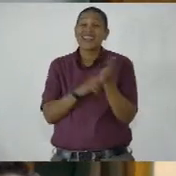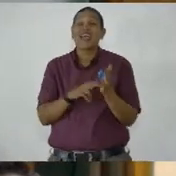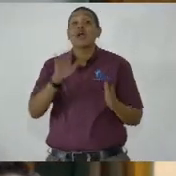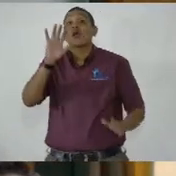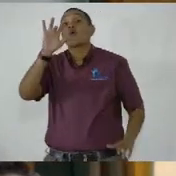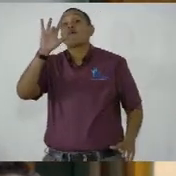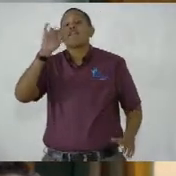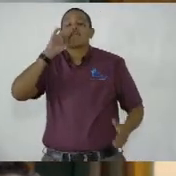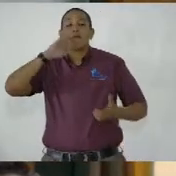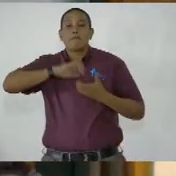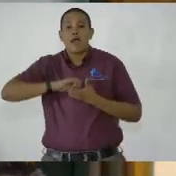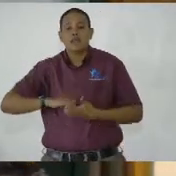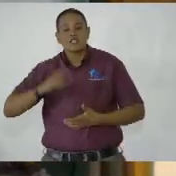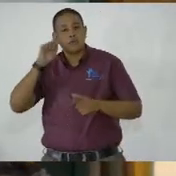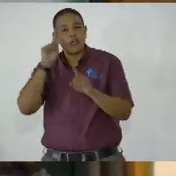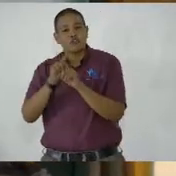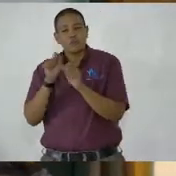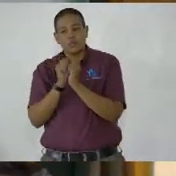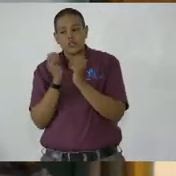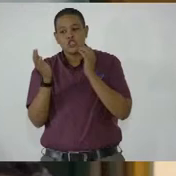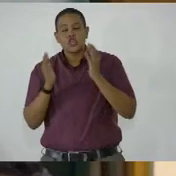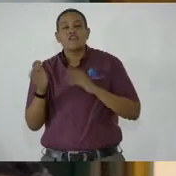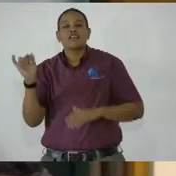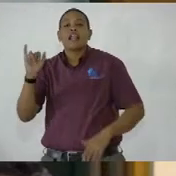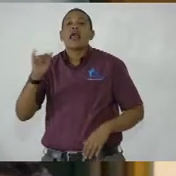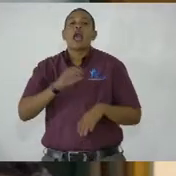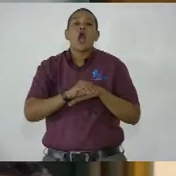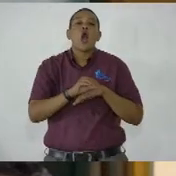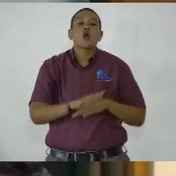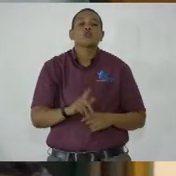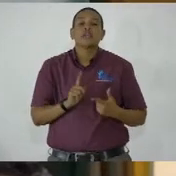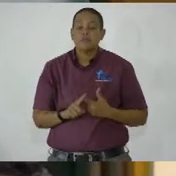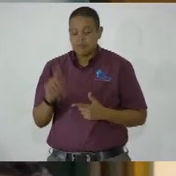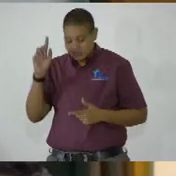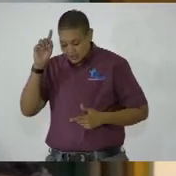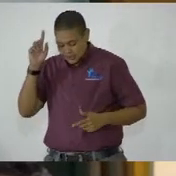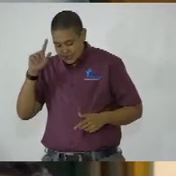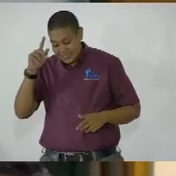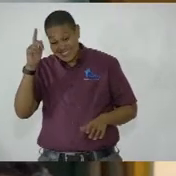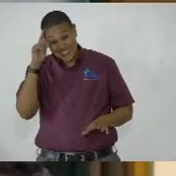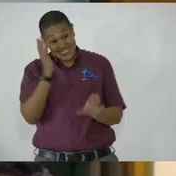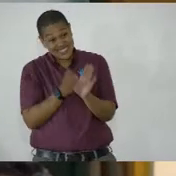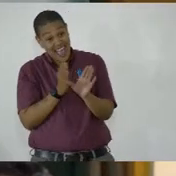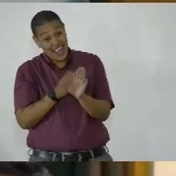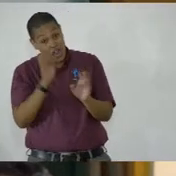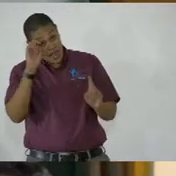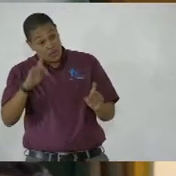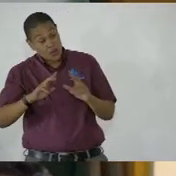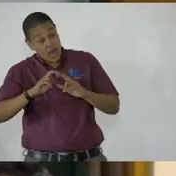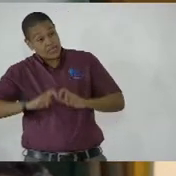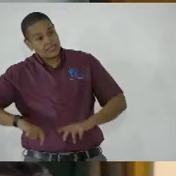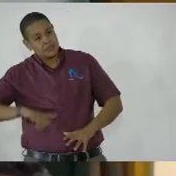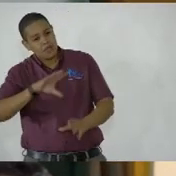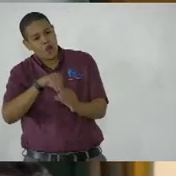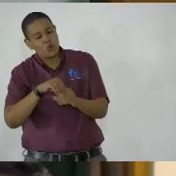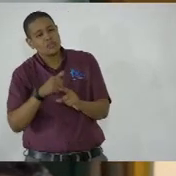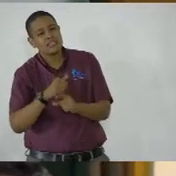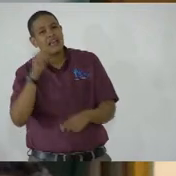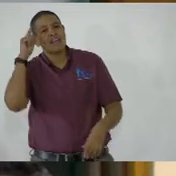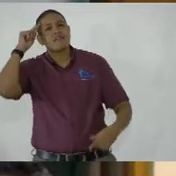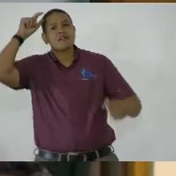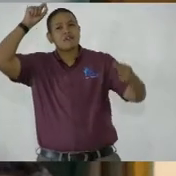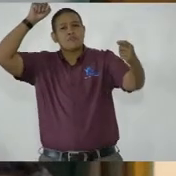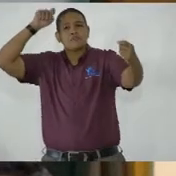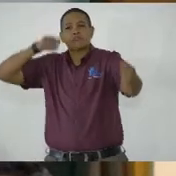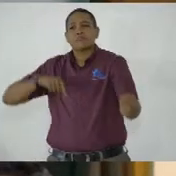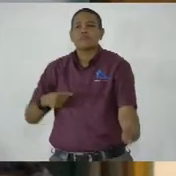25 partnership agreements for services such as counselling and psychoeducational assessment. This included a memorandum of